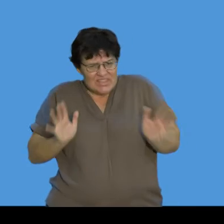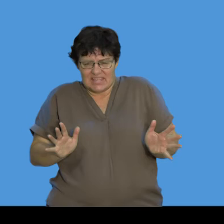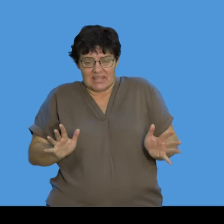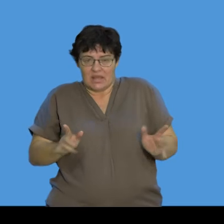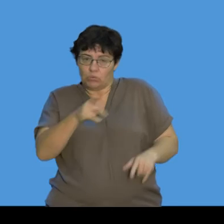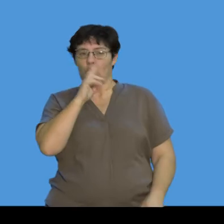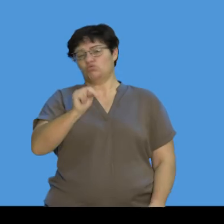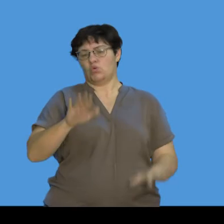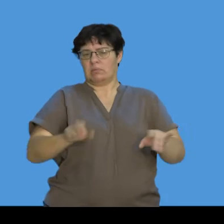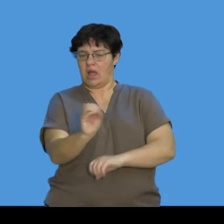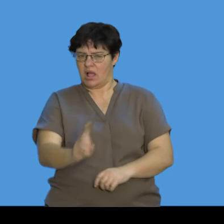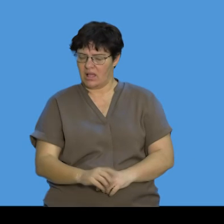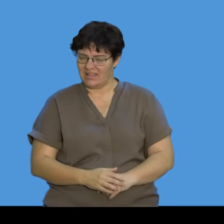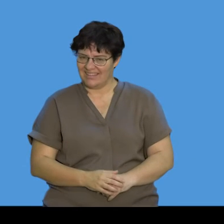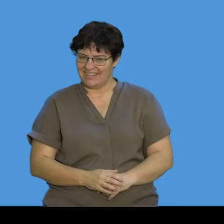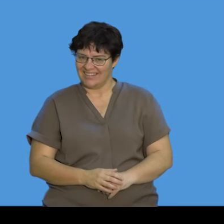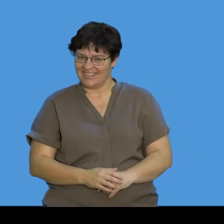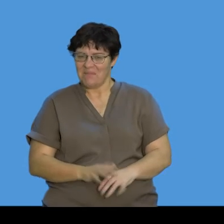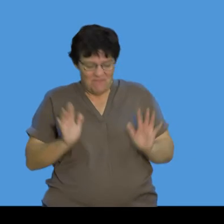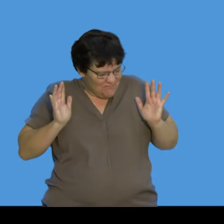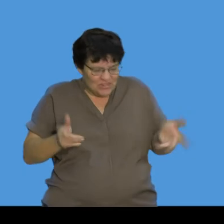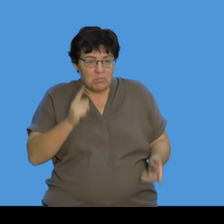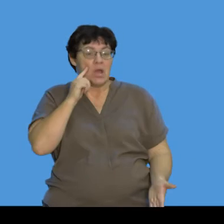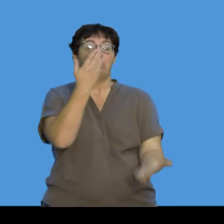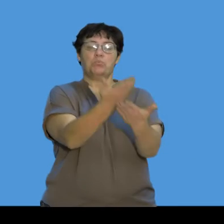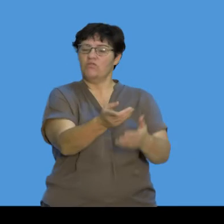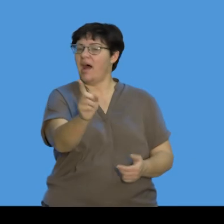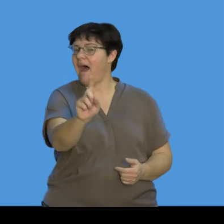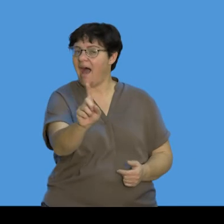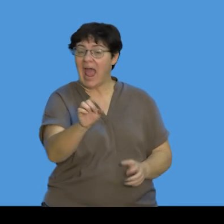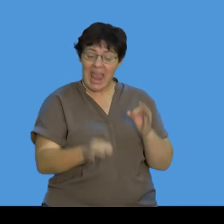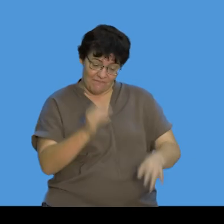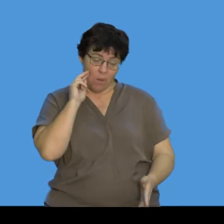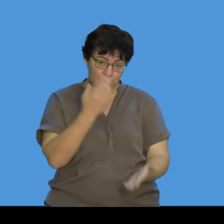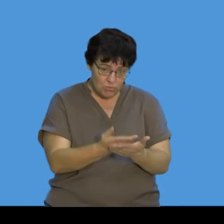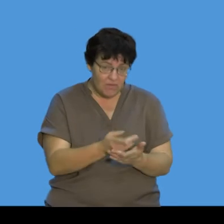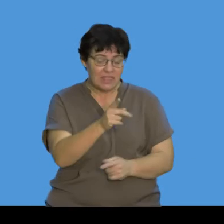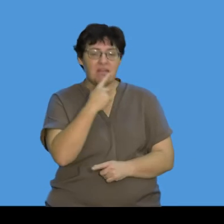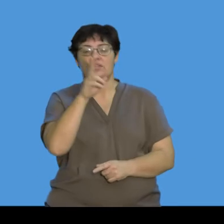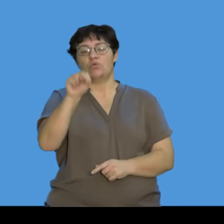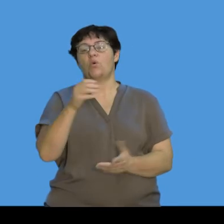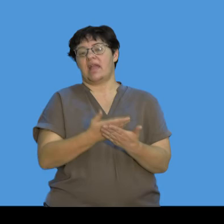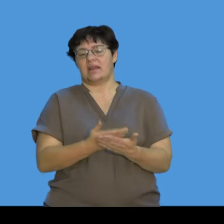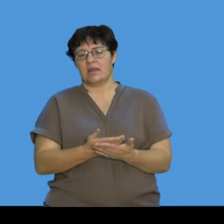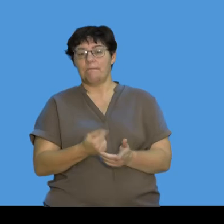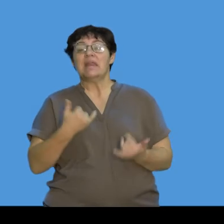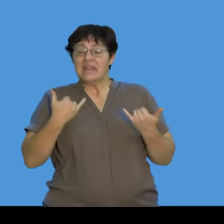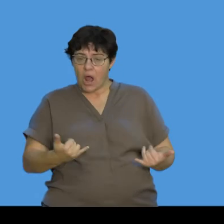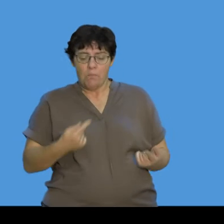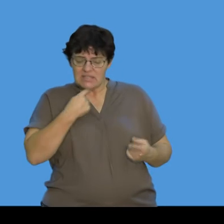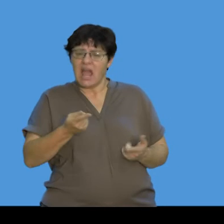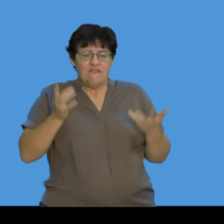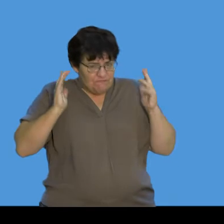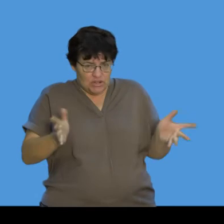how did I conclude that they are similar. I'm not saying prove whether or not. I am saying prove that they